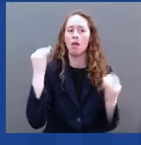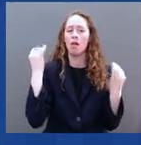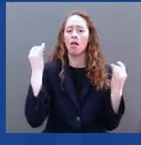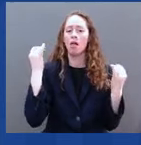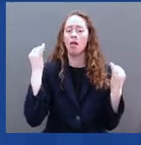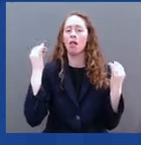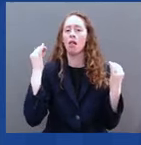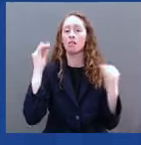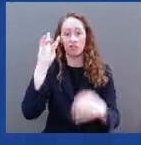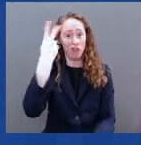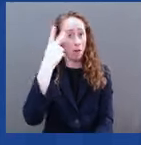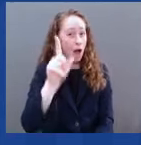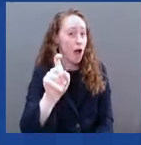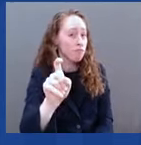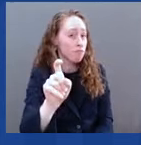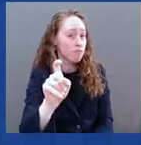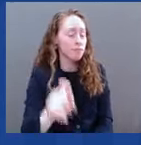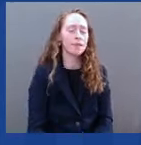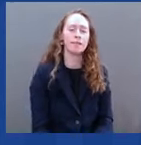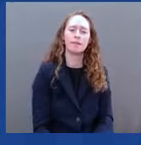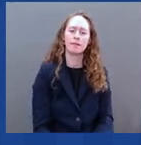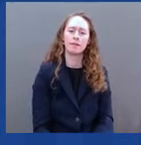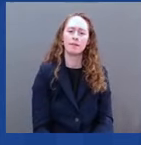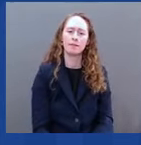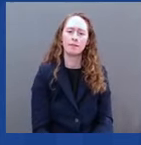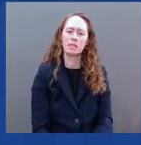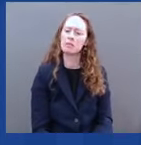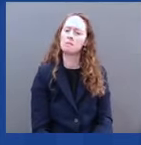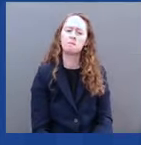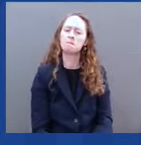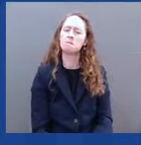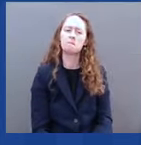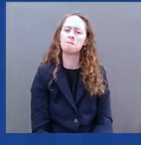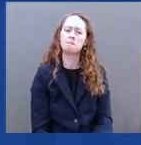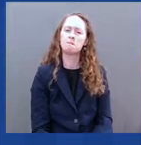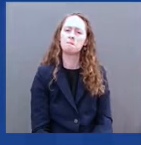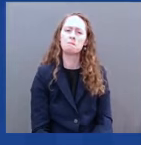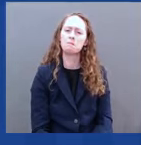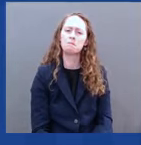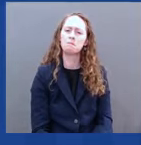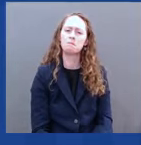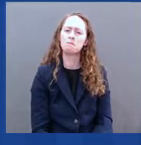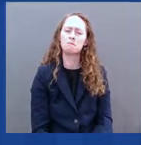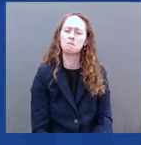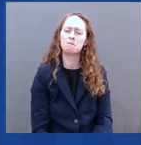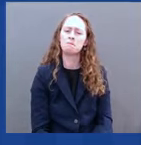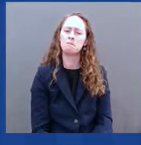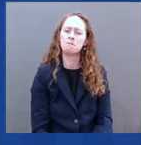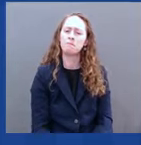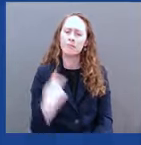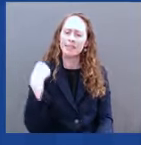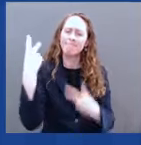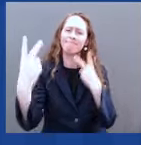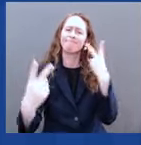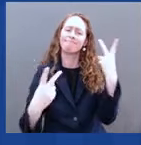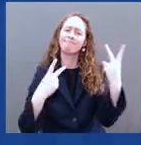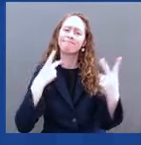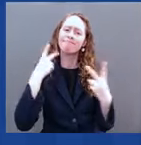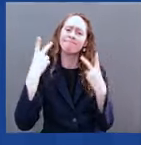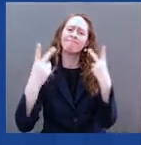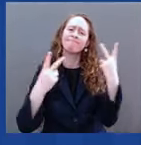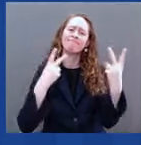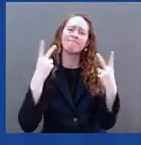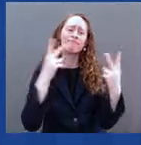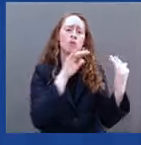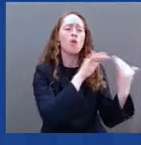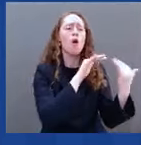zones. I've been in refugee camps. I've been in war zones for the last 15 years, and